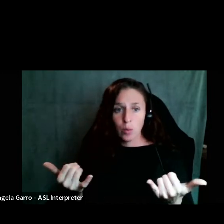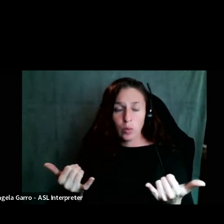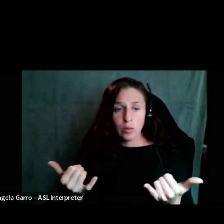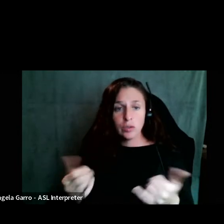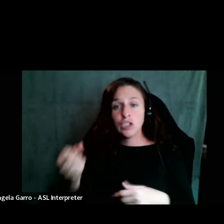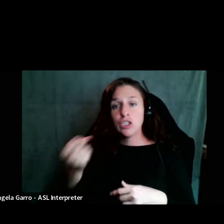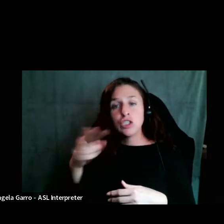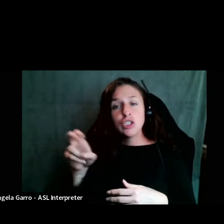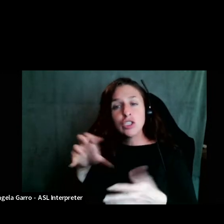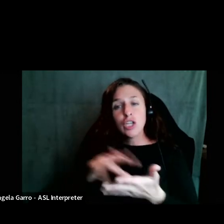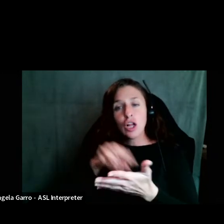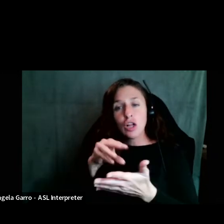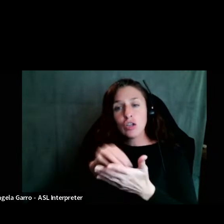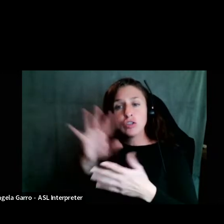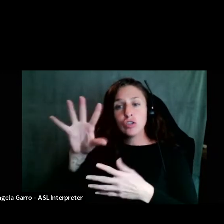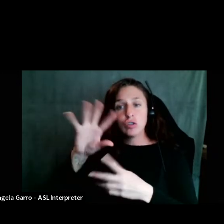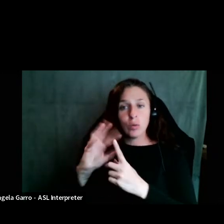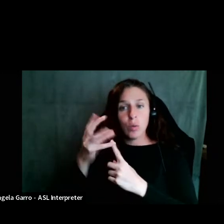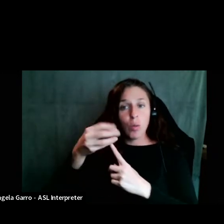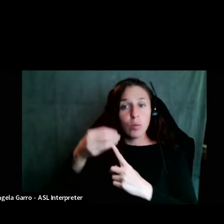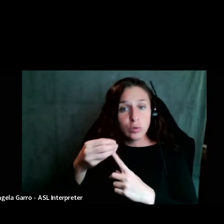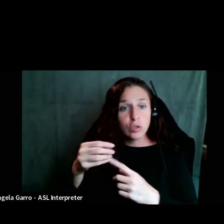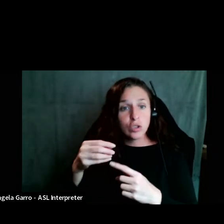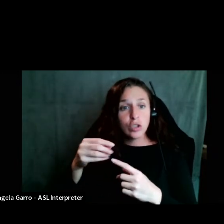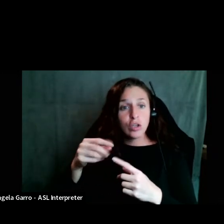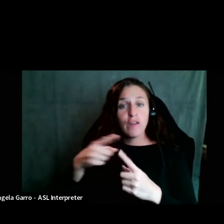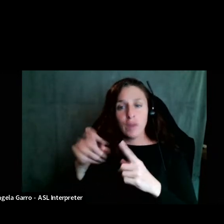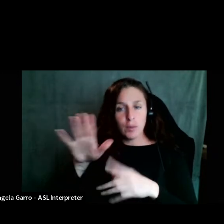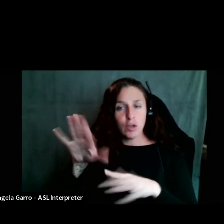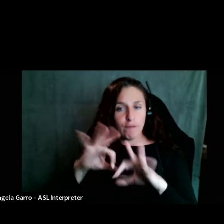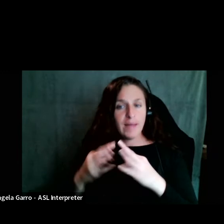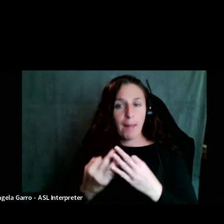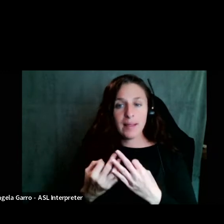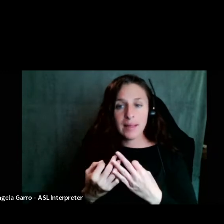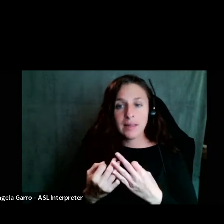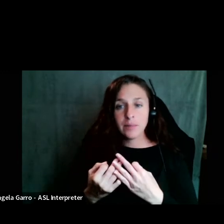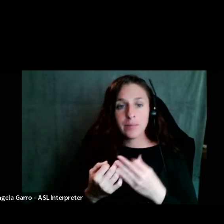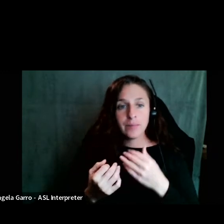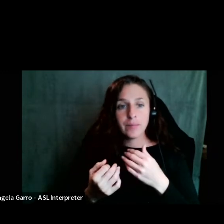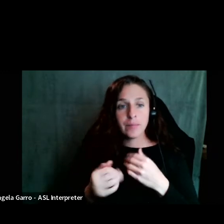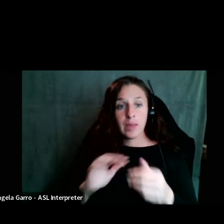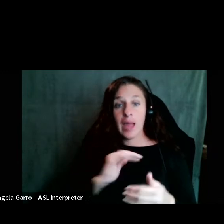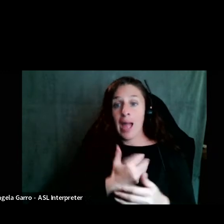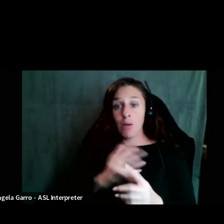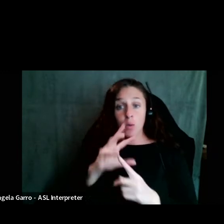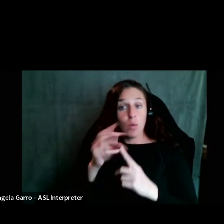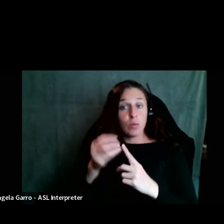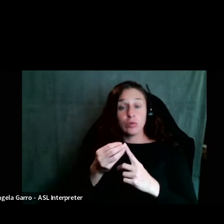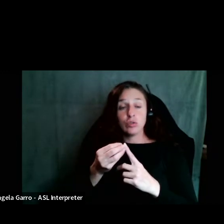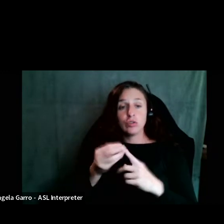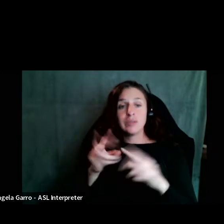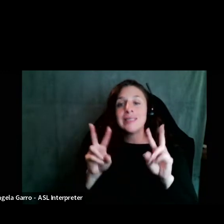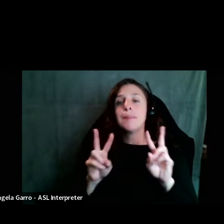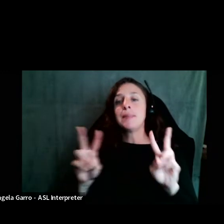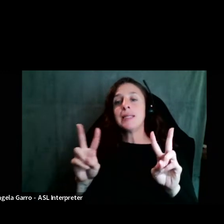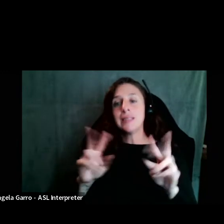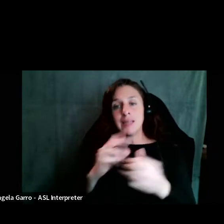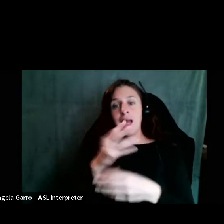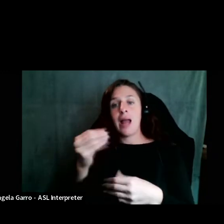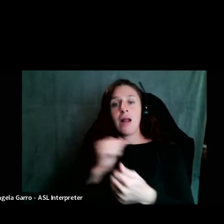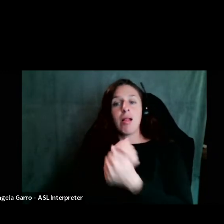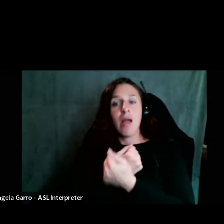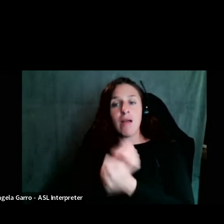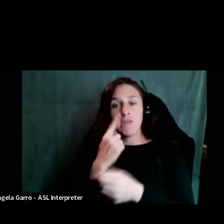She learns her culture from her family. Our culture is peace and love for everybody.